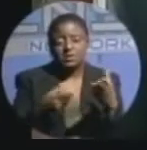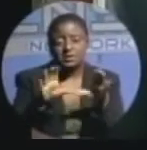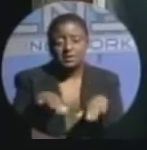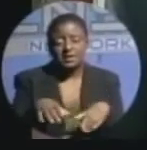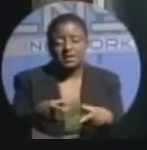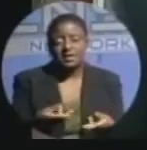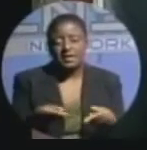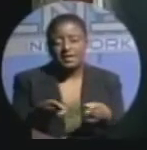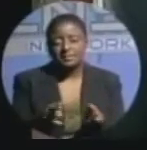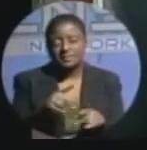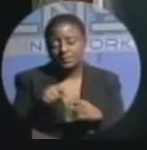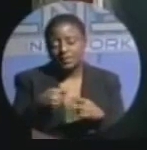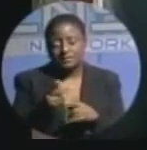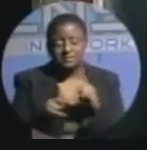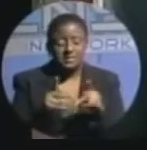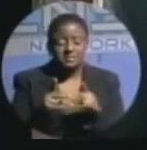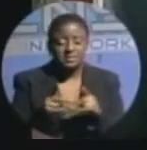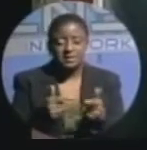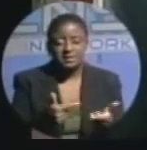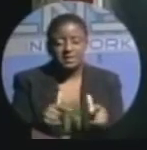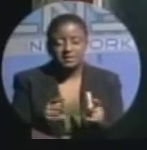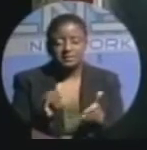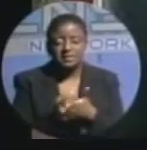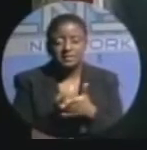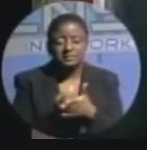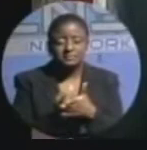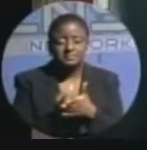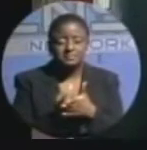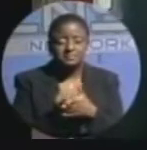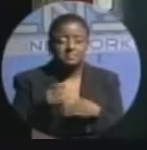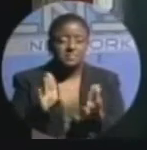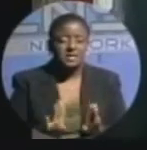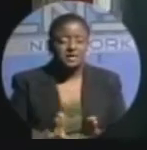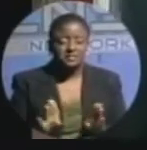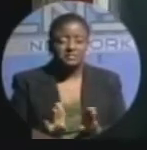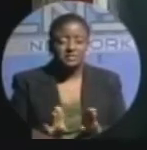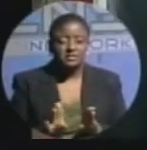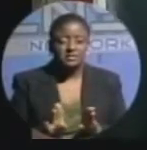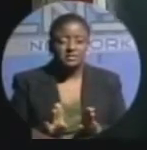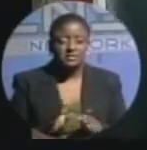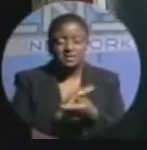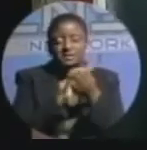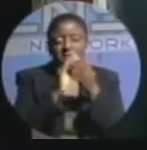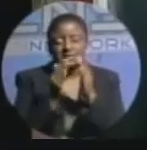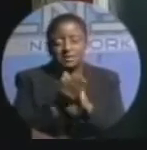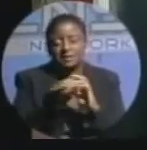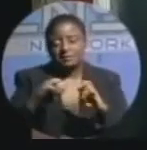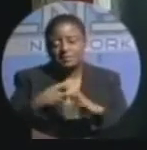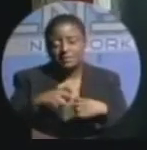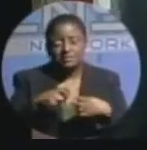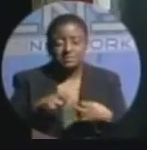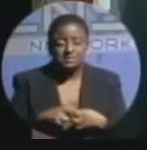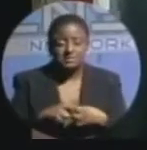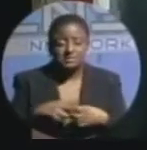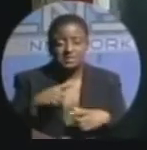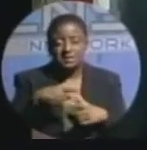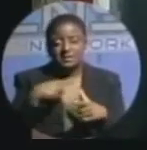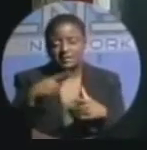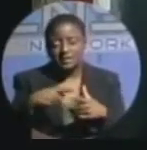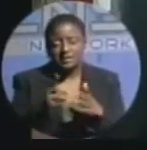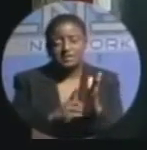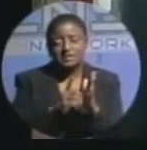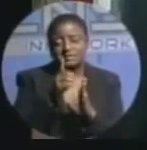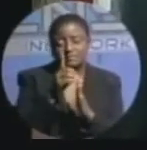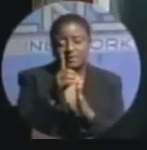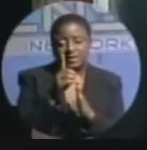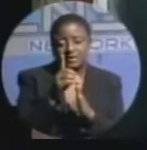people allow that behavior to get into problems and then develop the condition